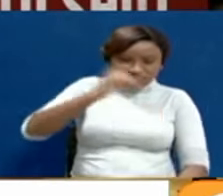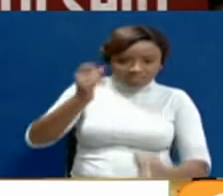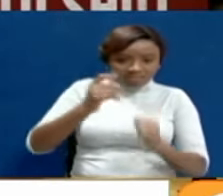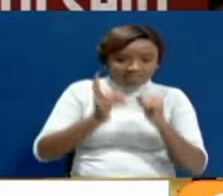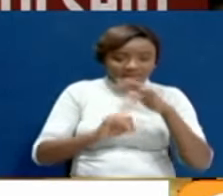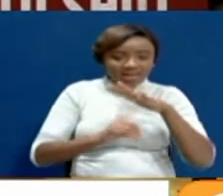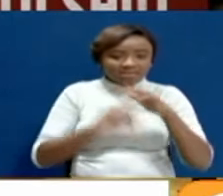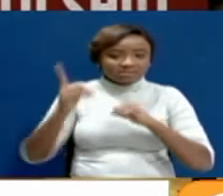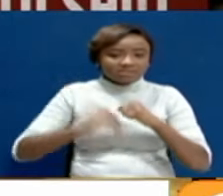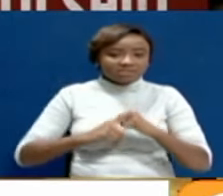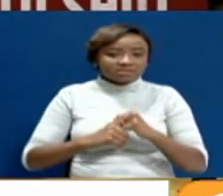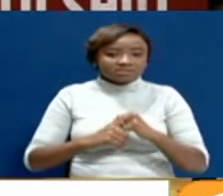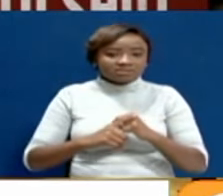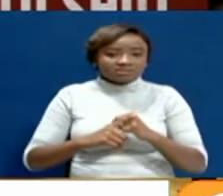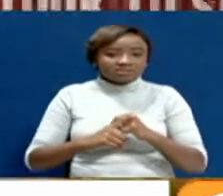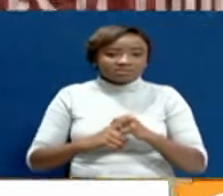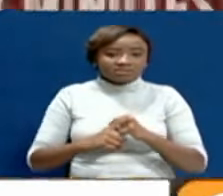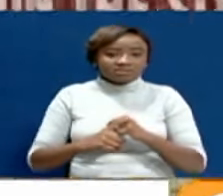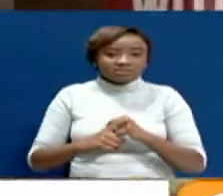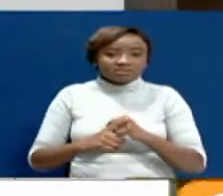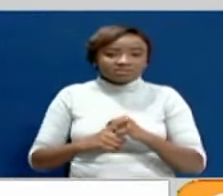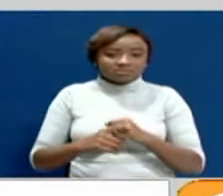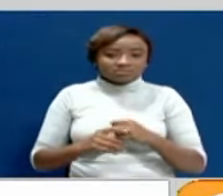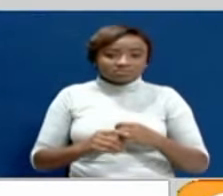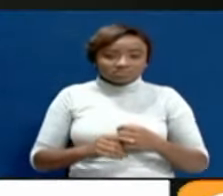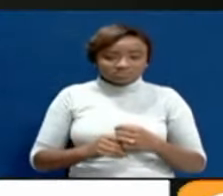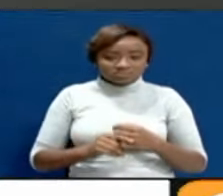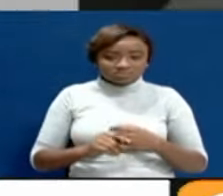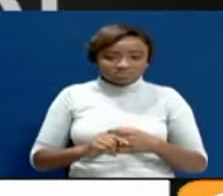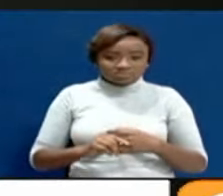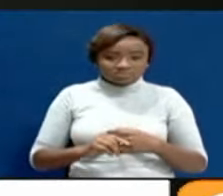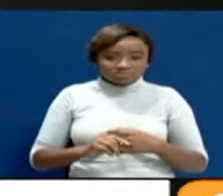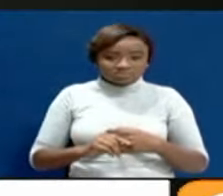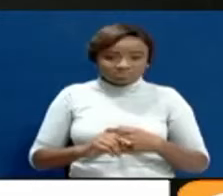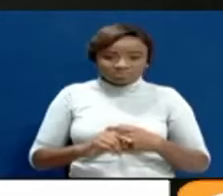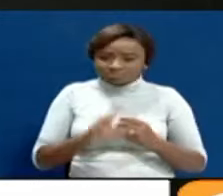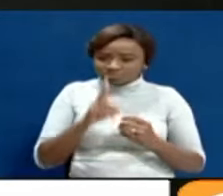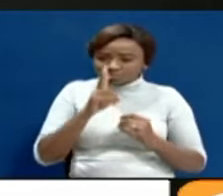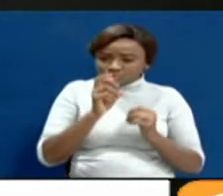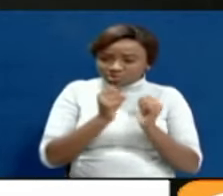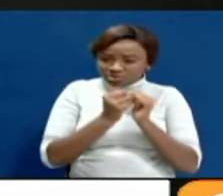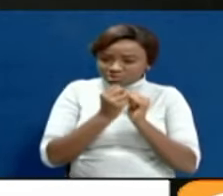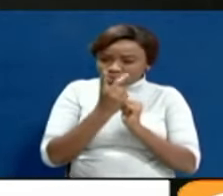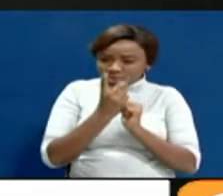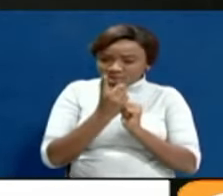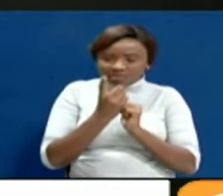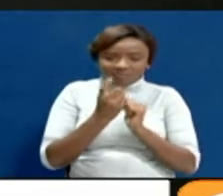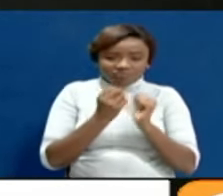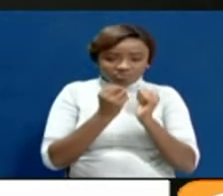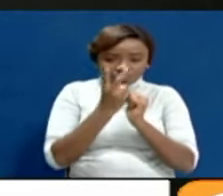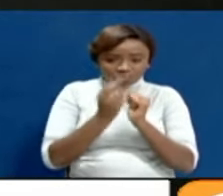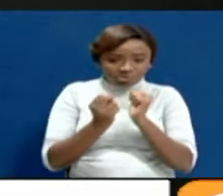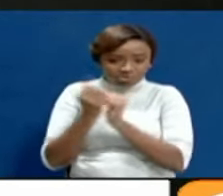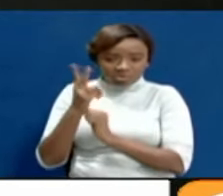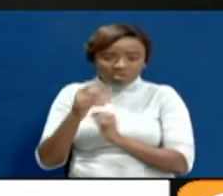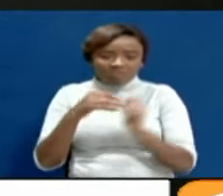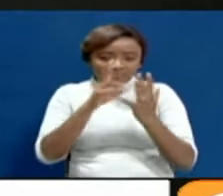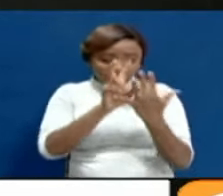it took to shut the line down after the burst. In early 2012, an investigation